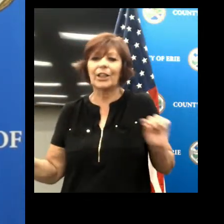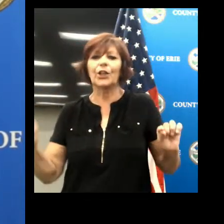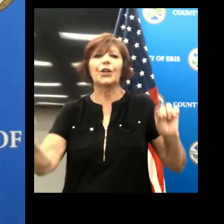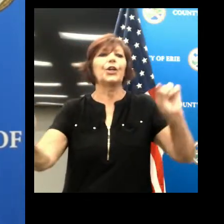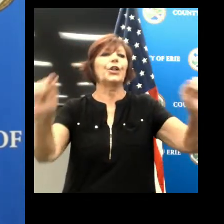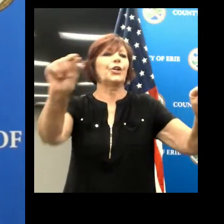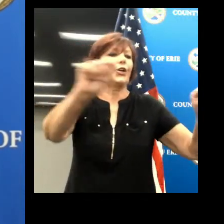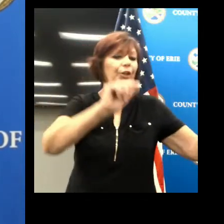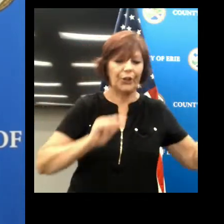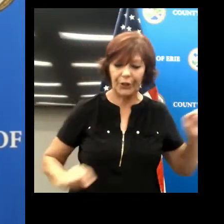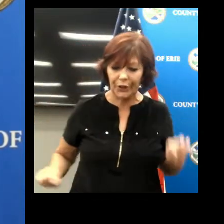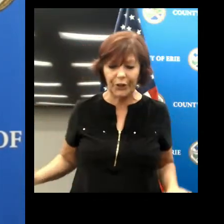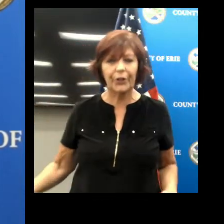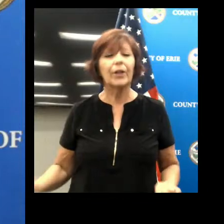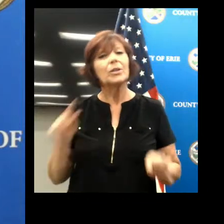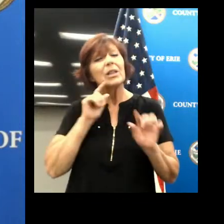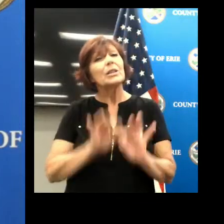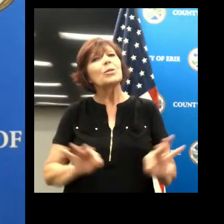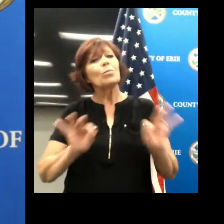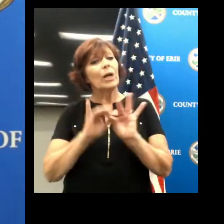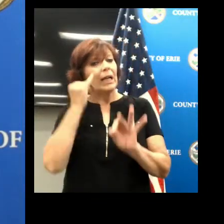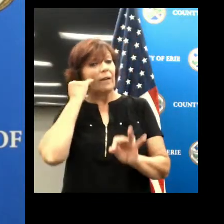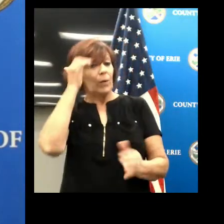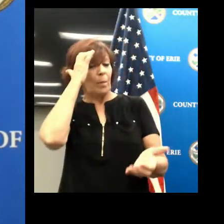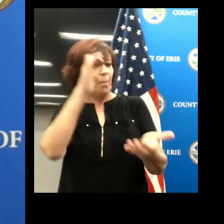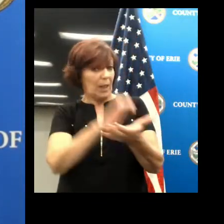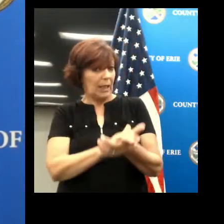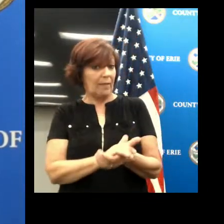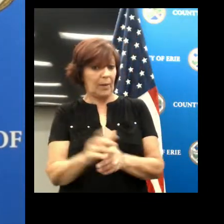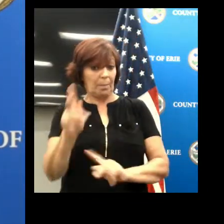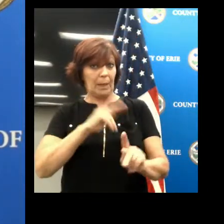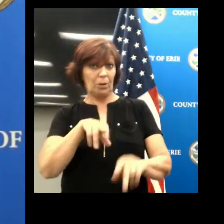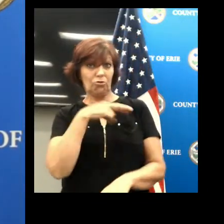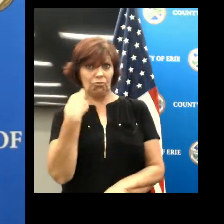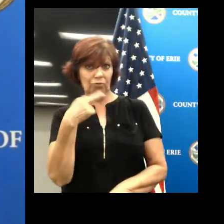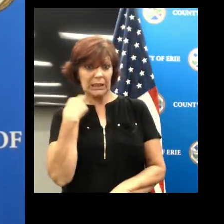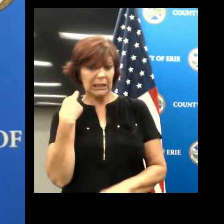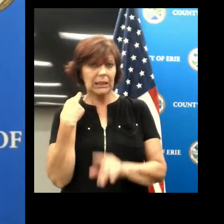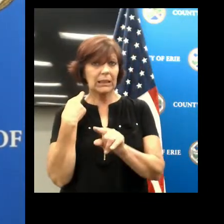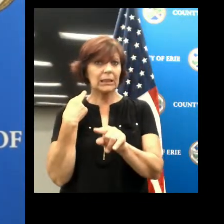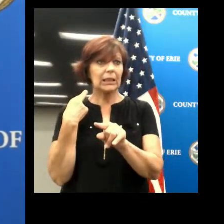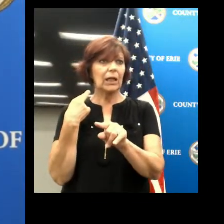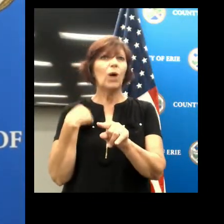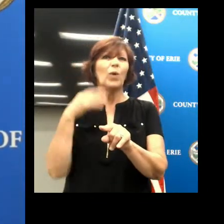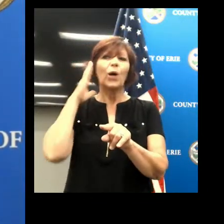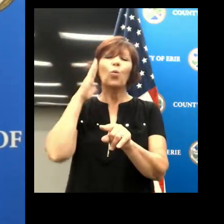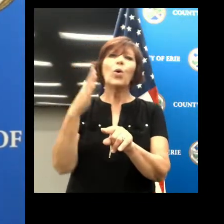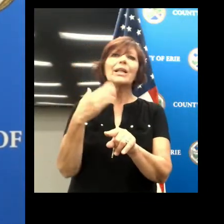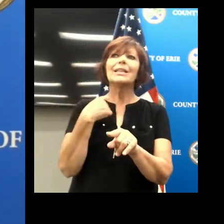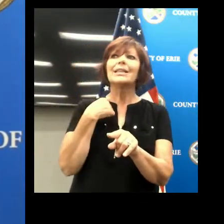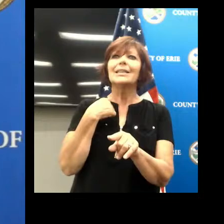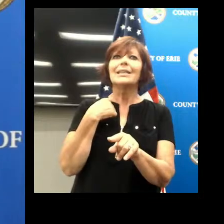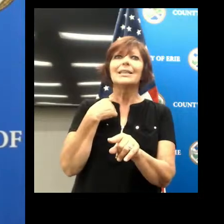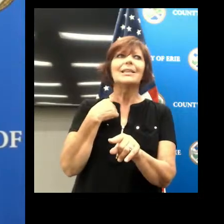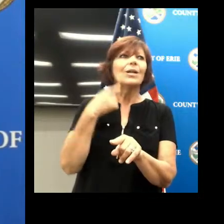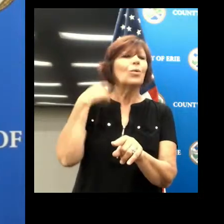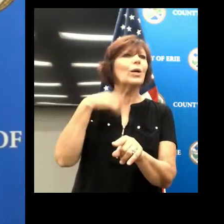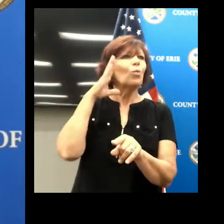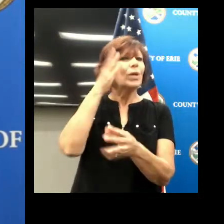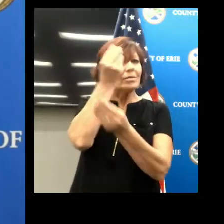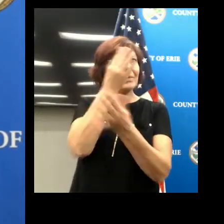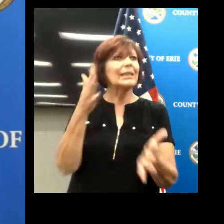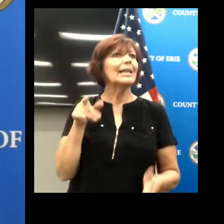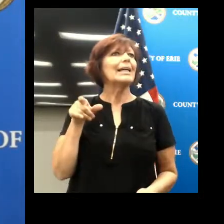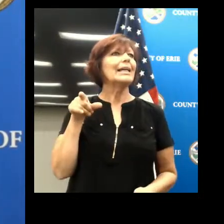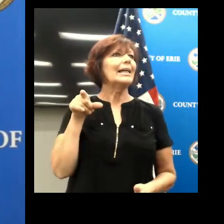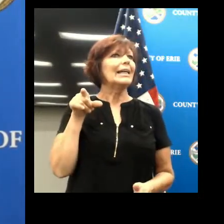for the public to understand, if we believe that there were individuals at risk, we'd be identifying, or at least not identifying the individuals who have COVID, but we'd be saying,